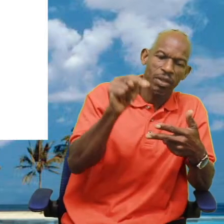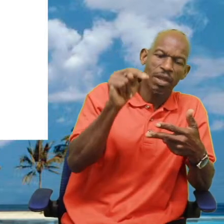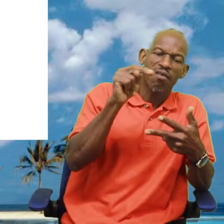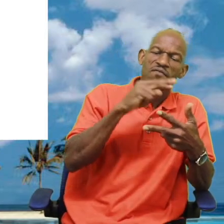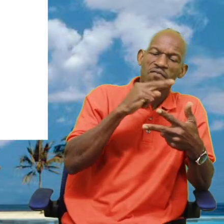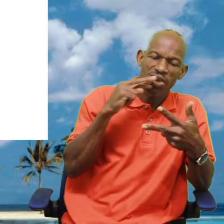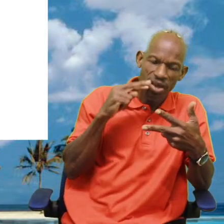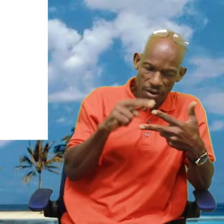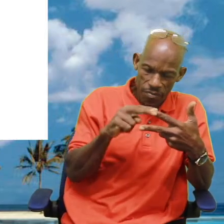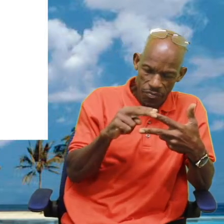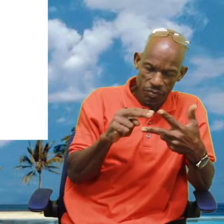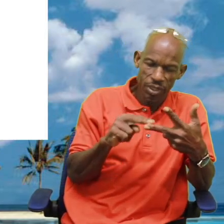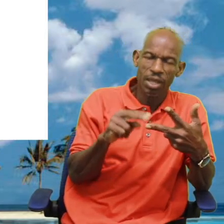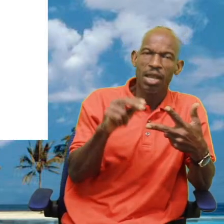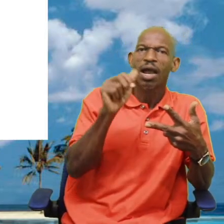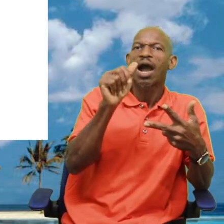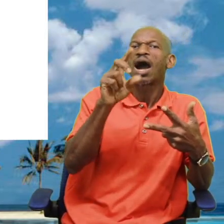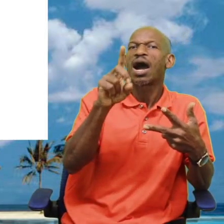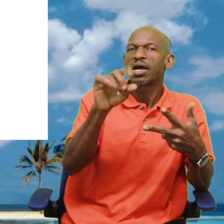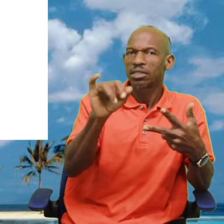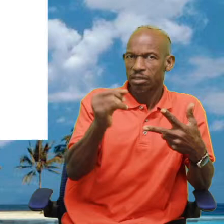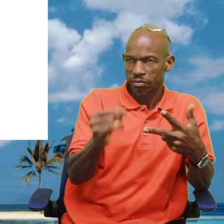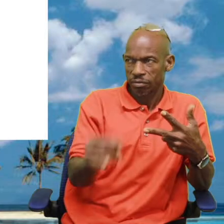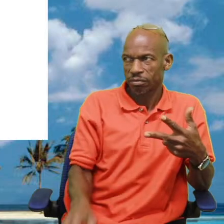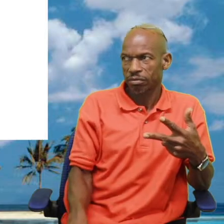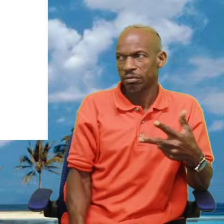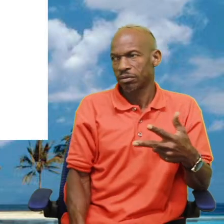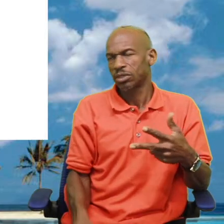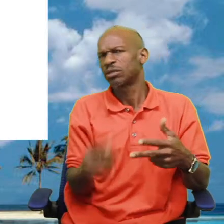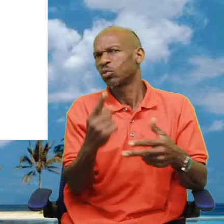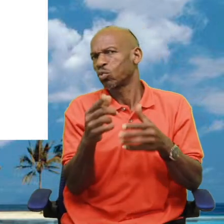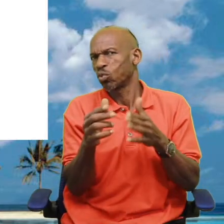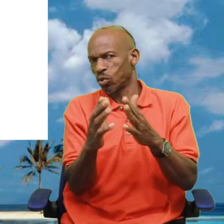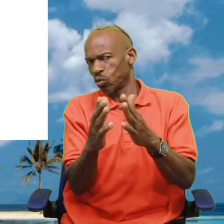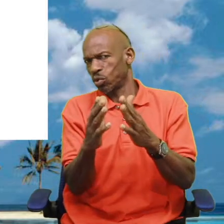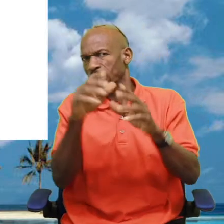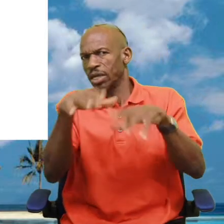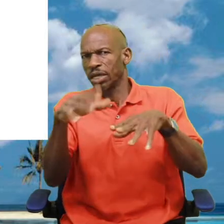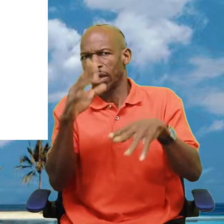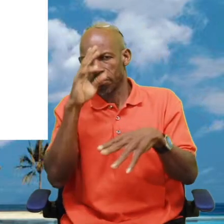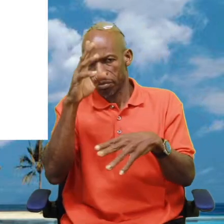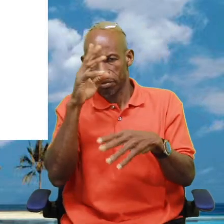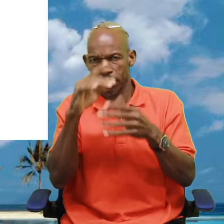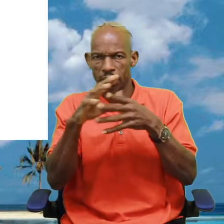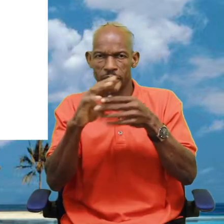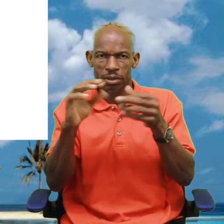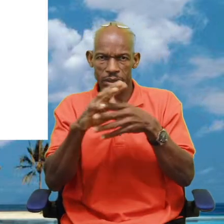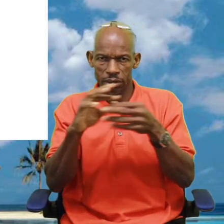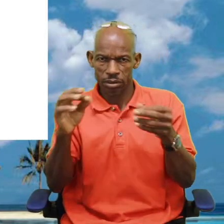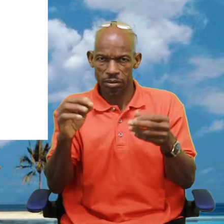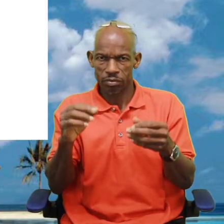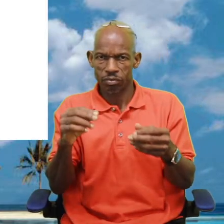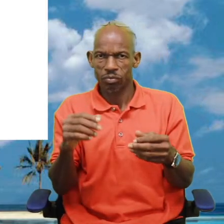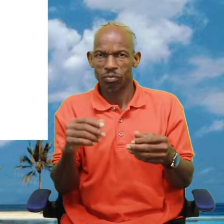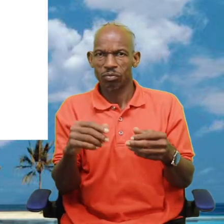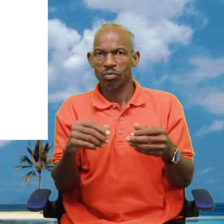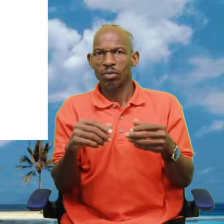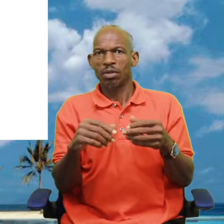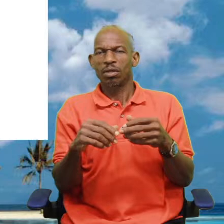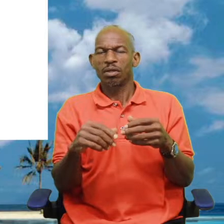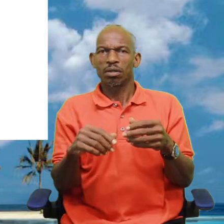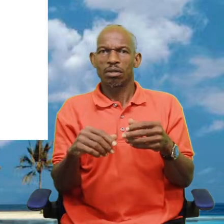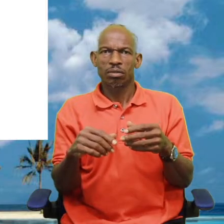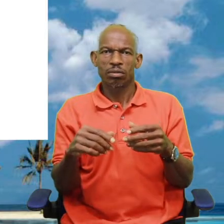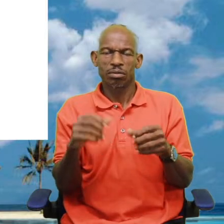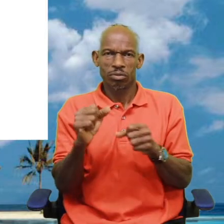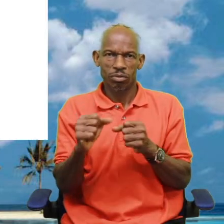This is one way of writing a sentence. And we are looking at this sentence to tell us about this